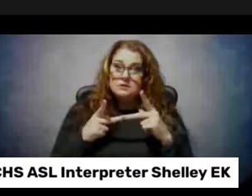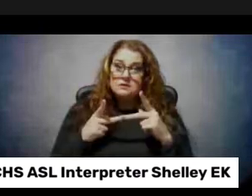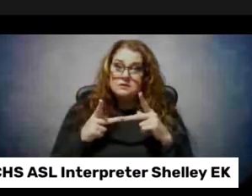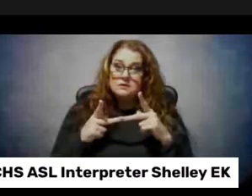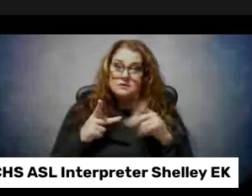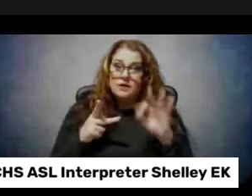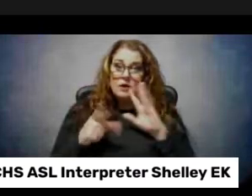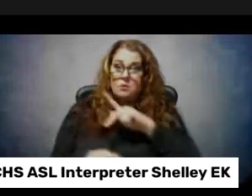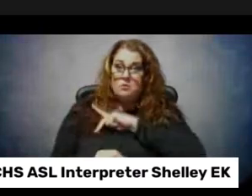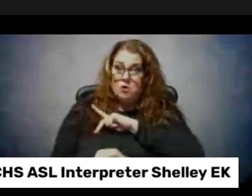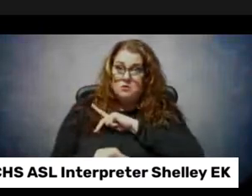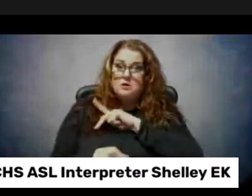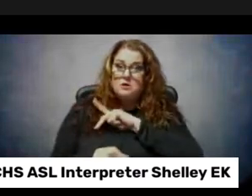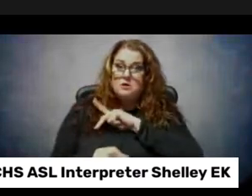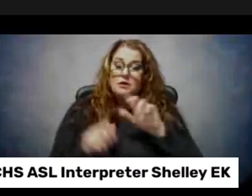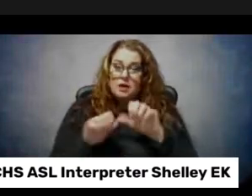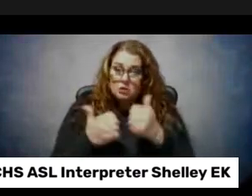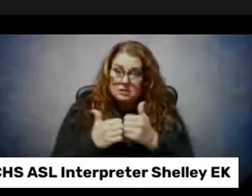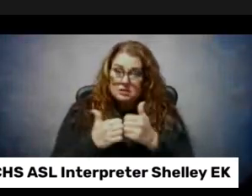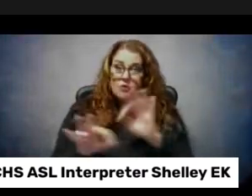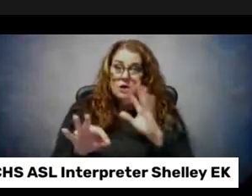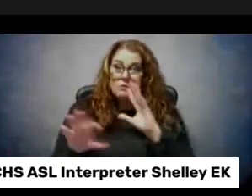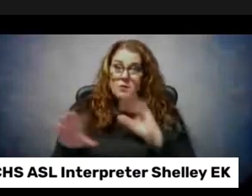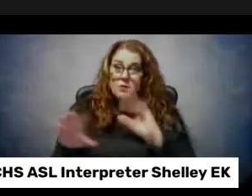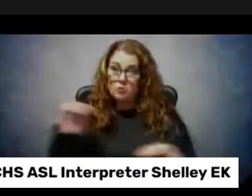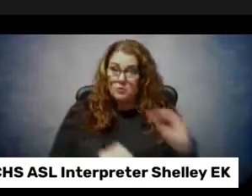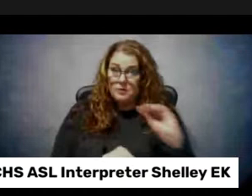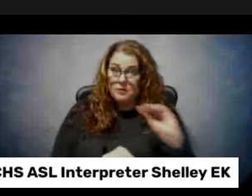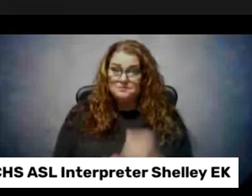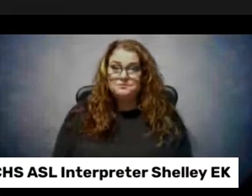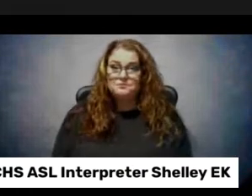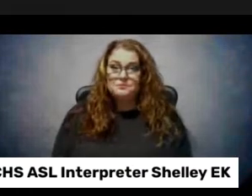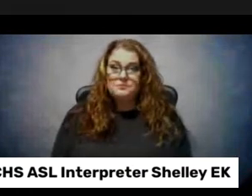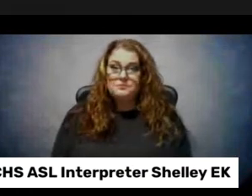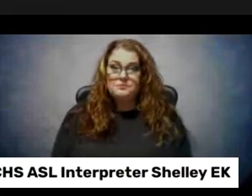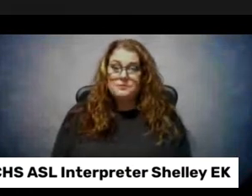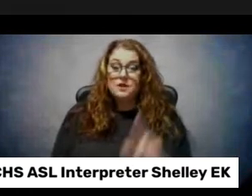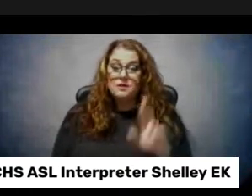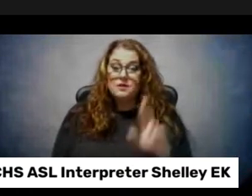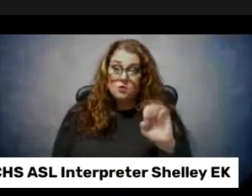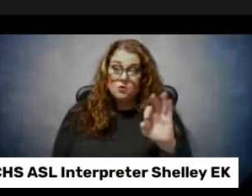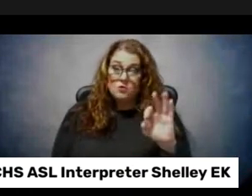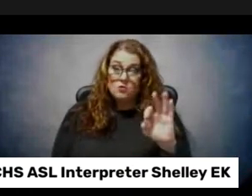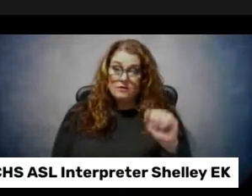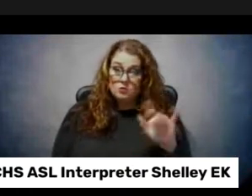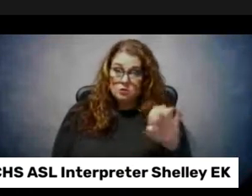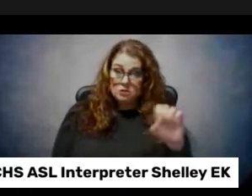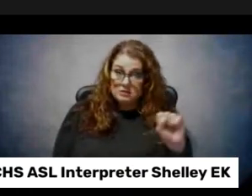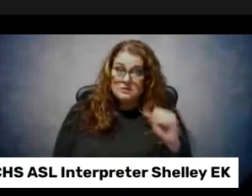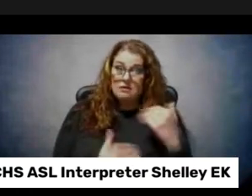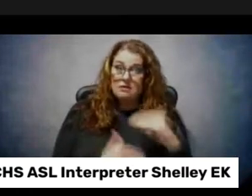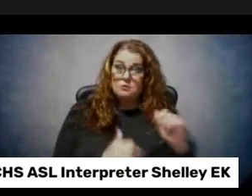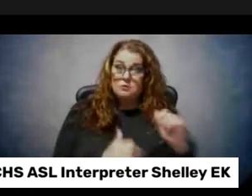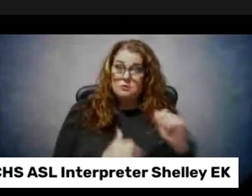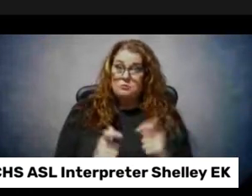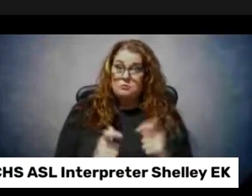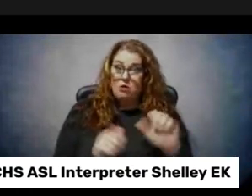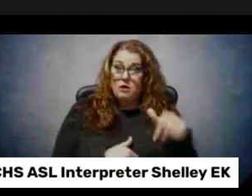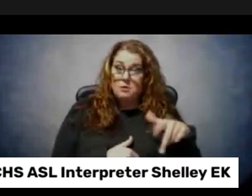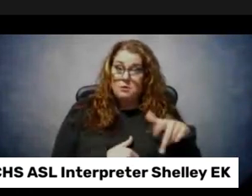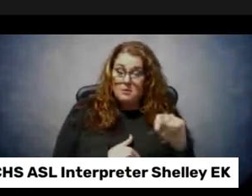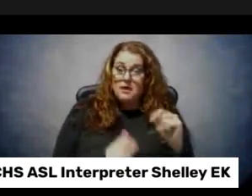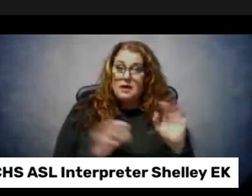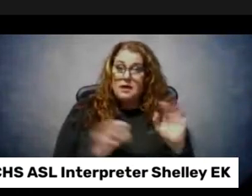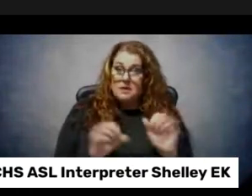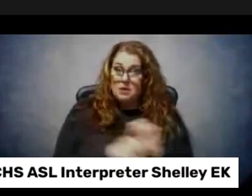agency, autonomy, and freedom of movement. For refugees who are often restricted to small apartments and menial jobs and with